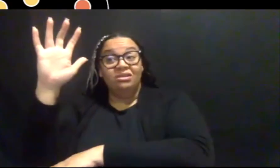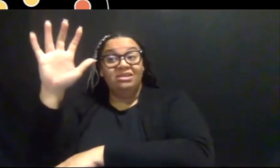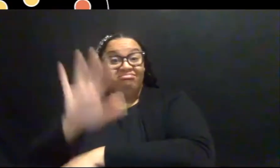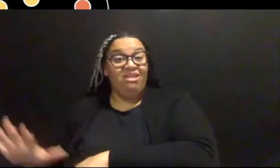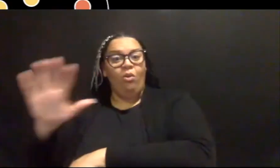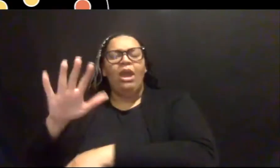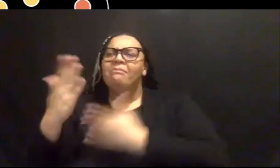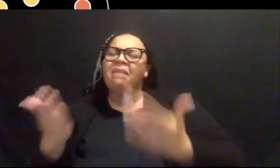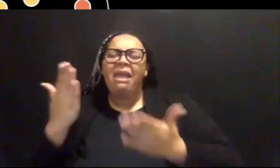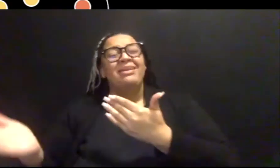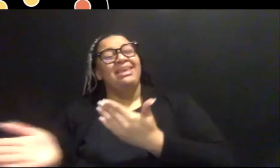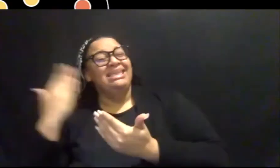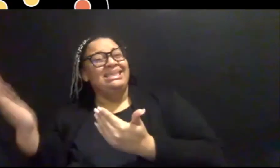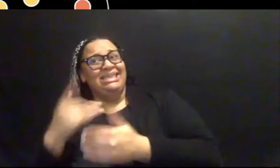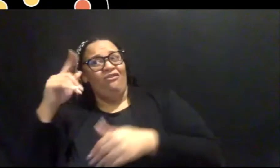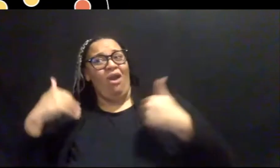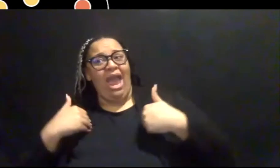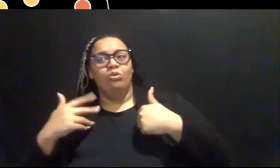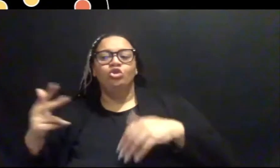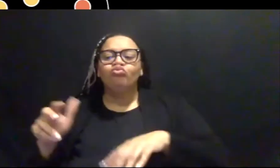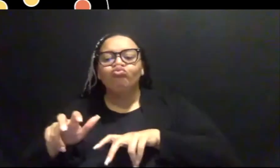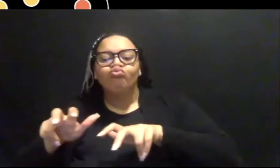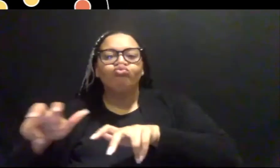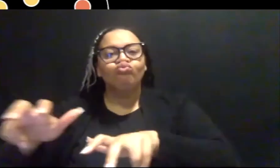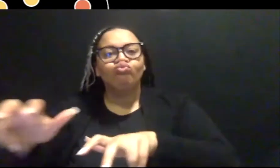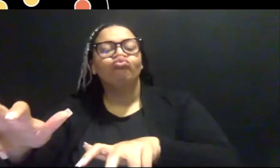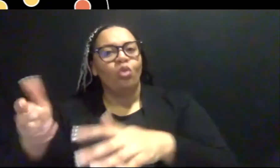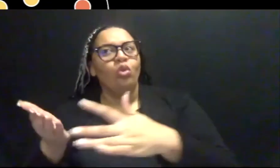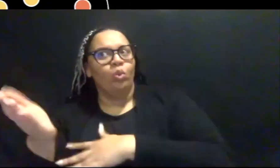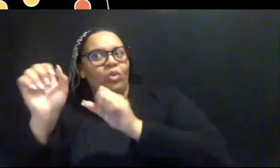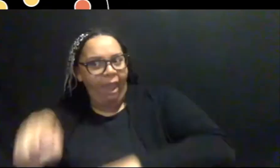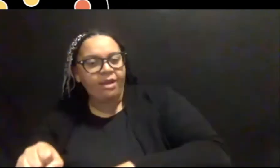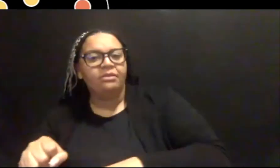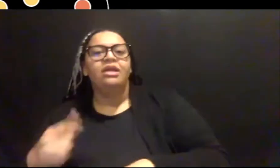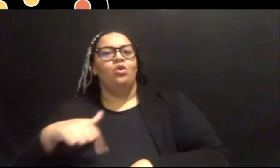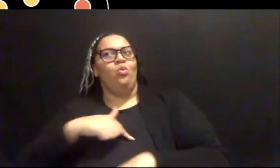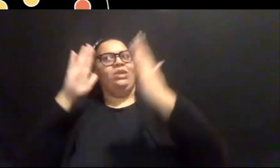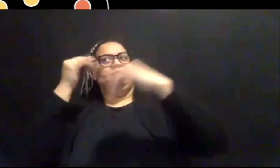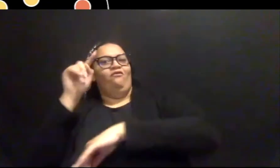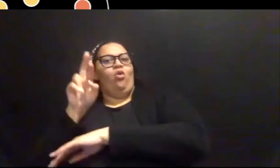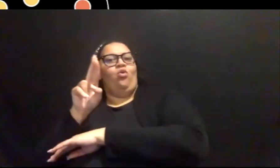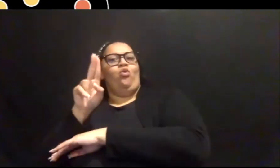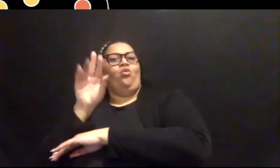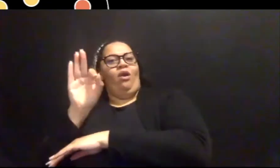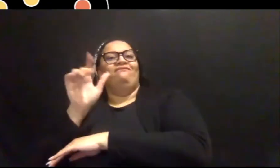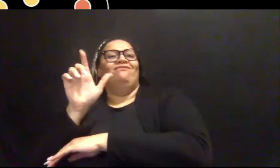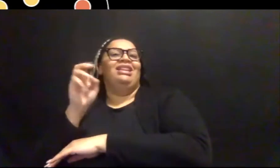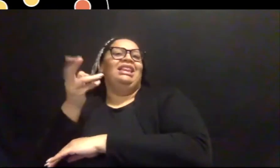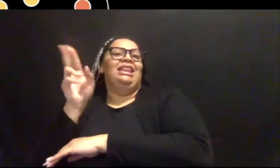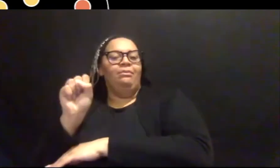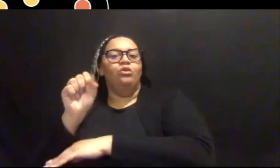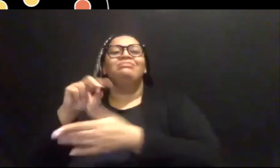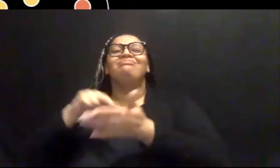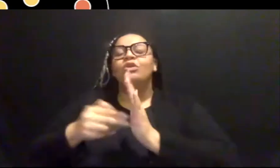animals to cross through a forest, right? That's what we would expect for ruffed lemurs. And so we would say there's low resistance to